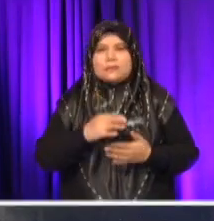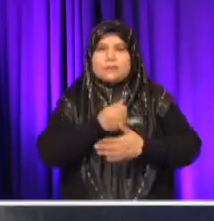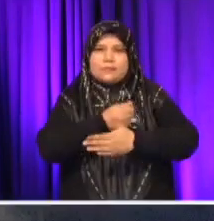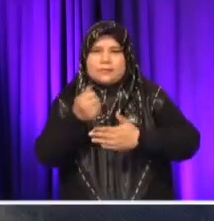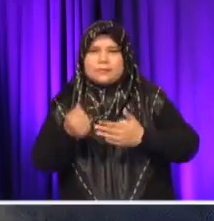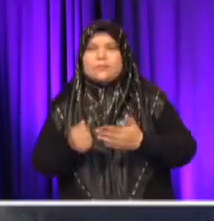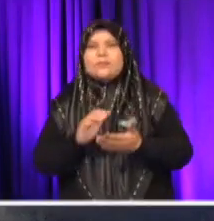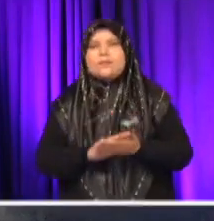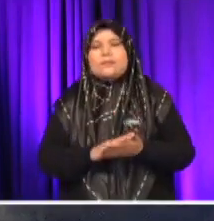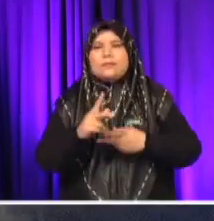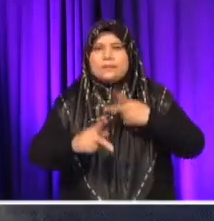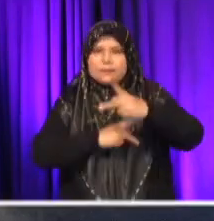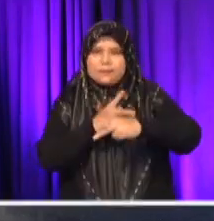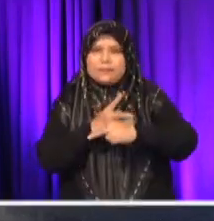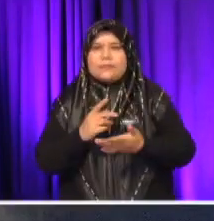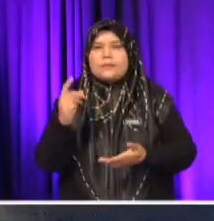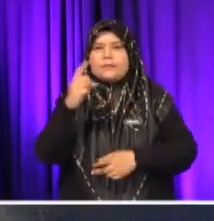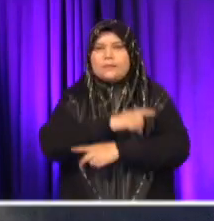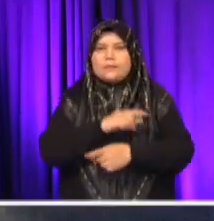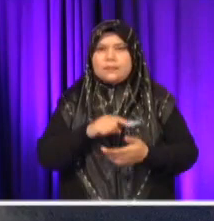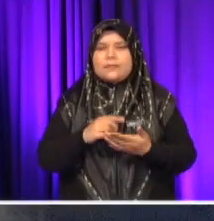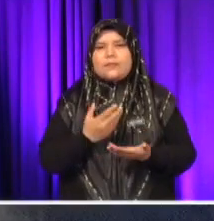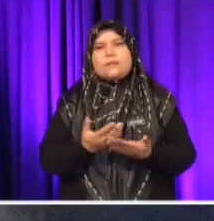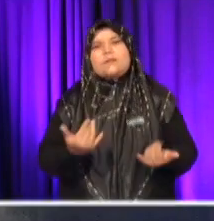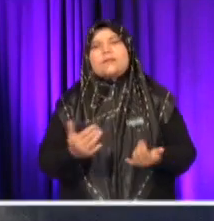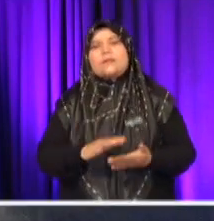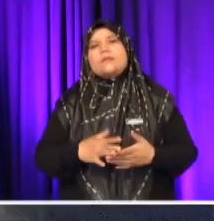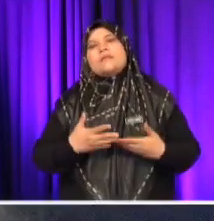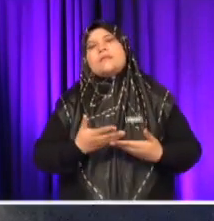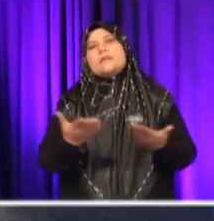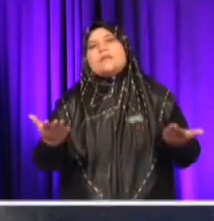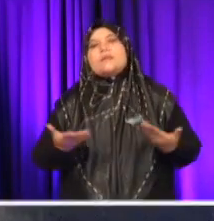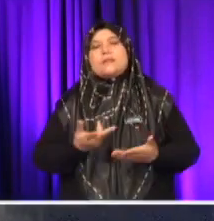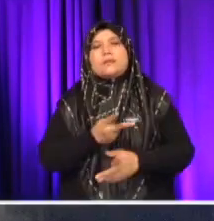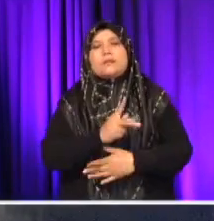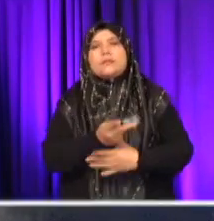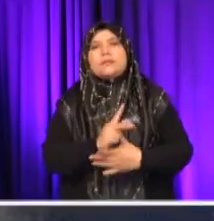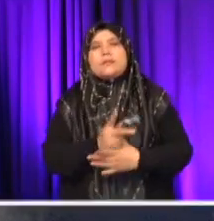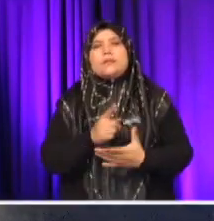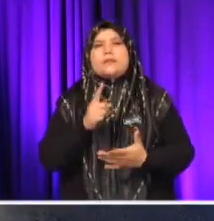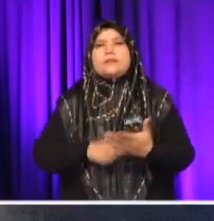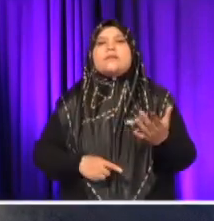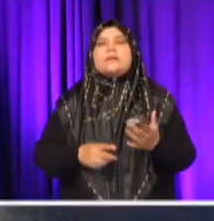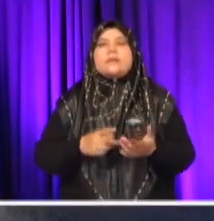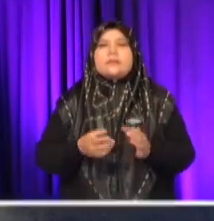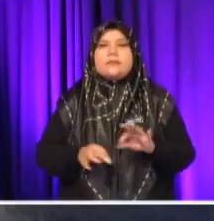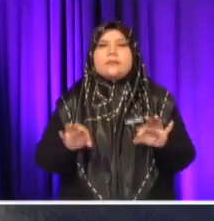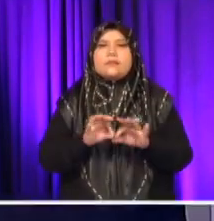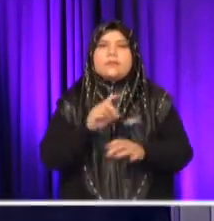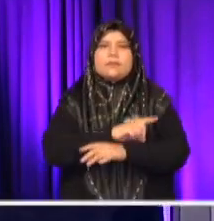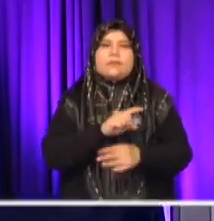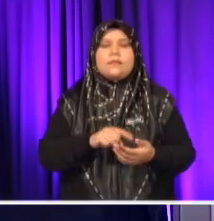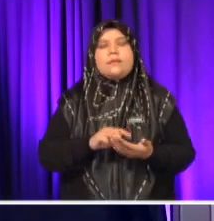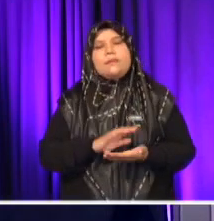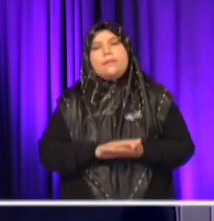today's program or episode. But before we wrap up, maybe you would like to share with us a summary of what we have just discussed and talked about today. Sure. All